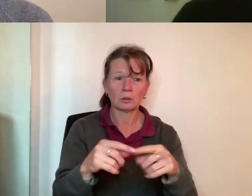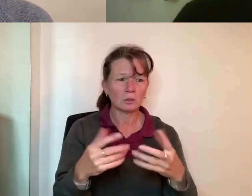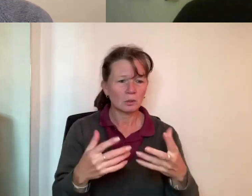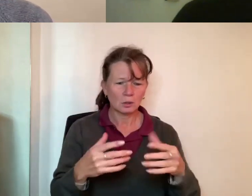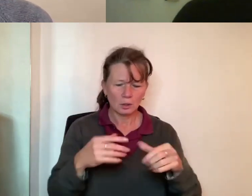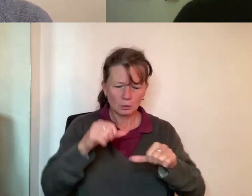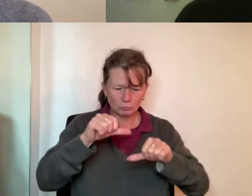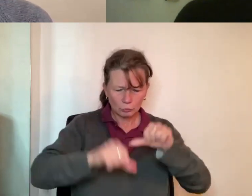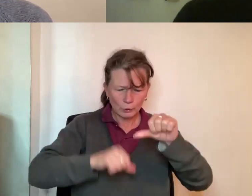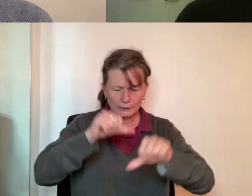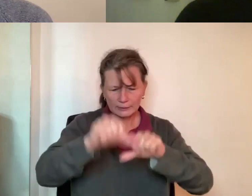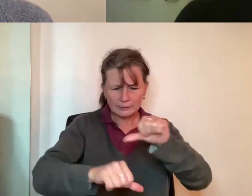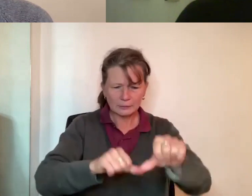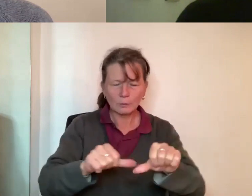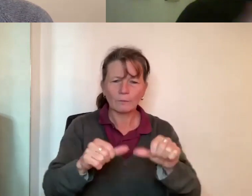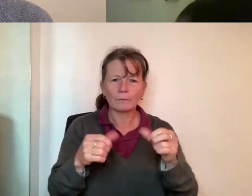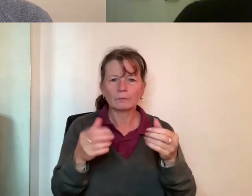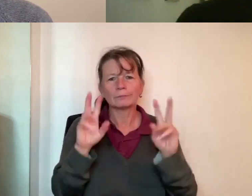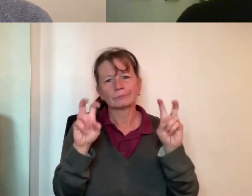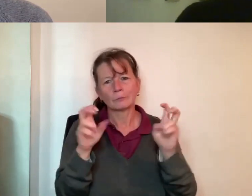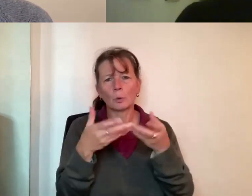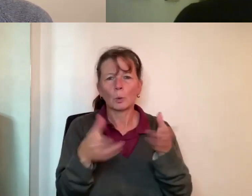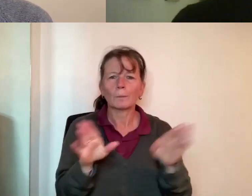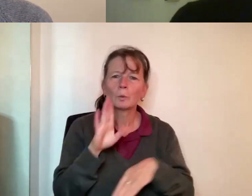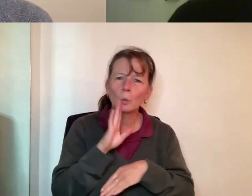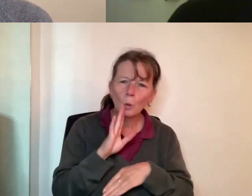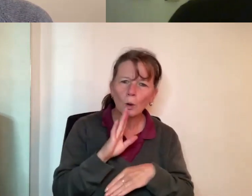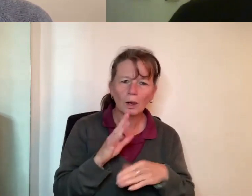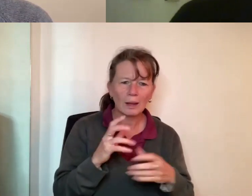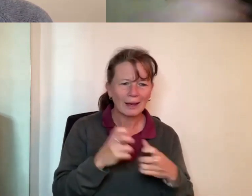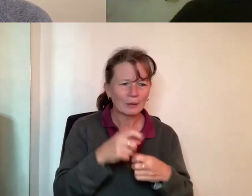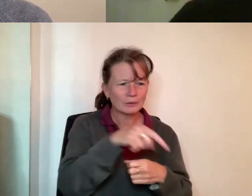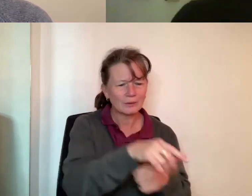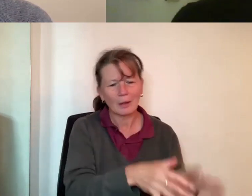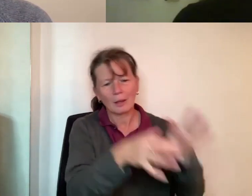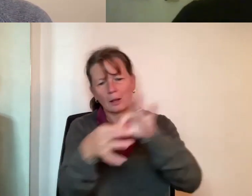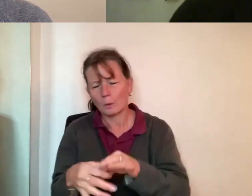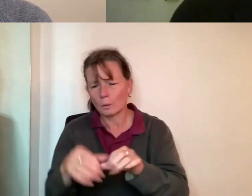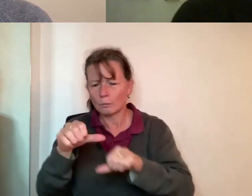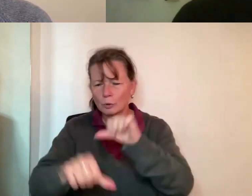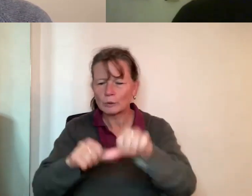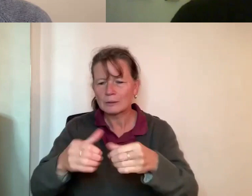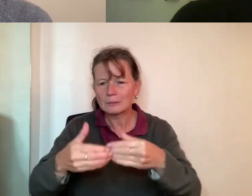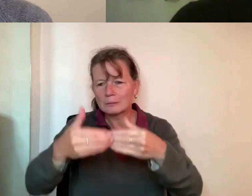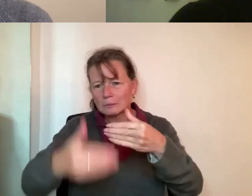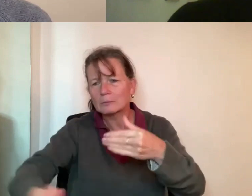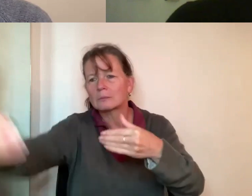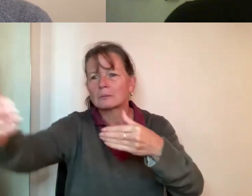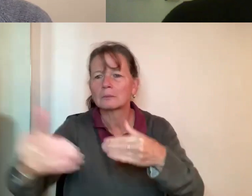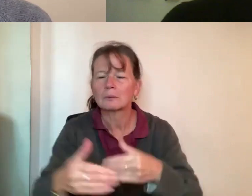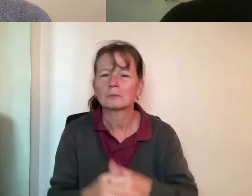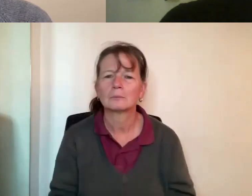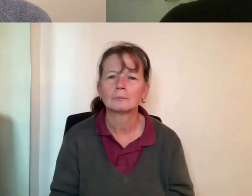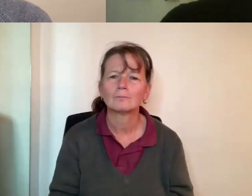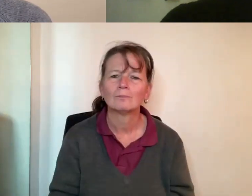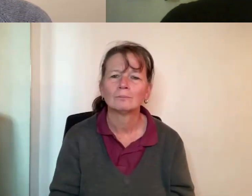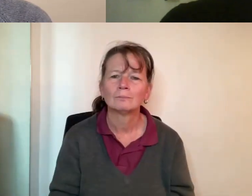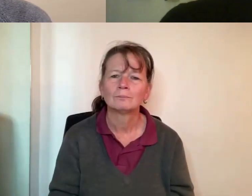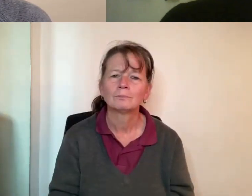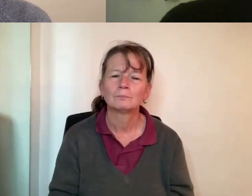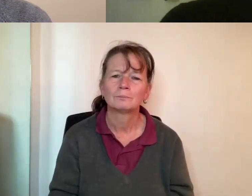process of an open call, how does that feed into the process further down the line?